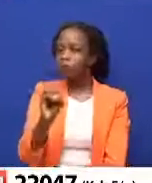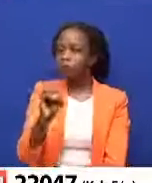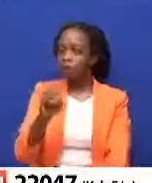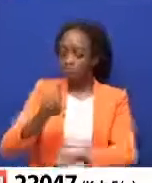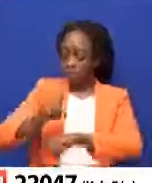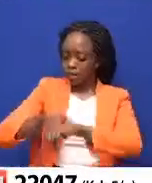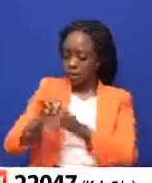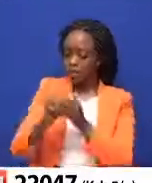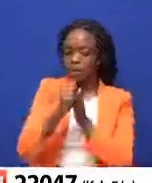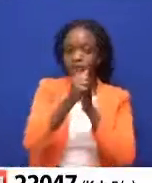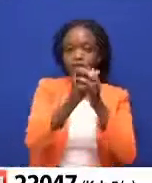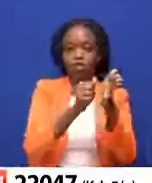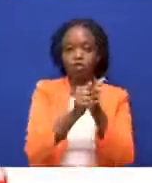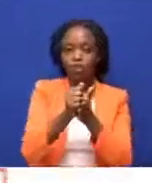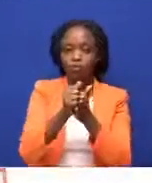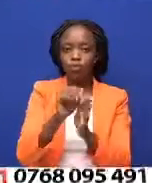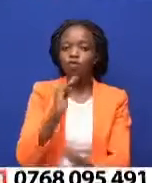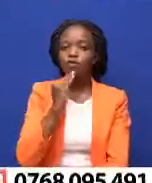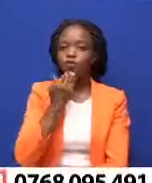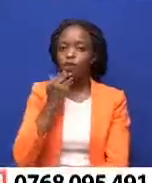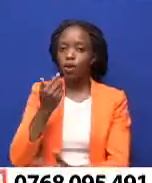the leadership of Mlembe Nation.